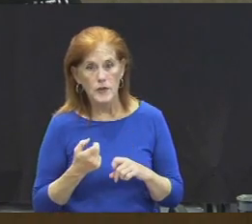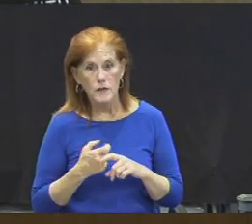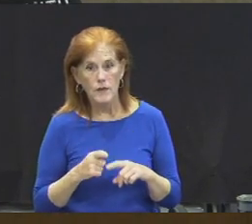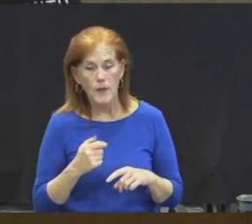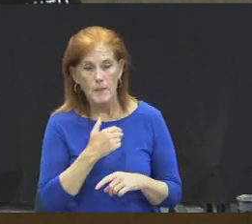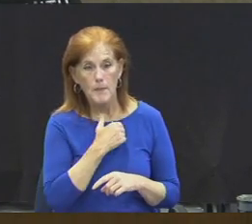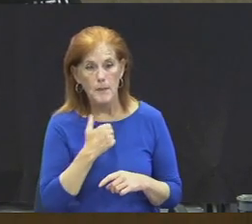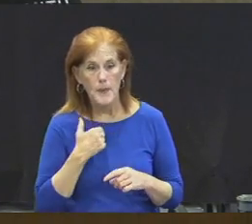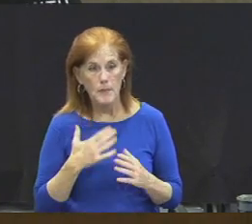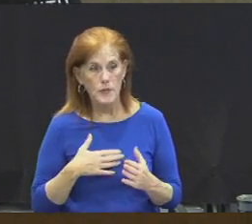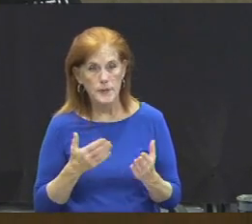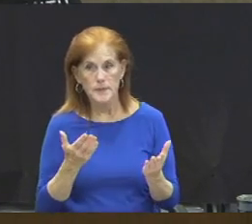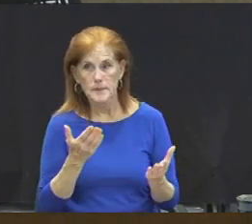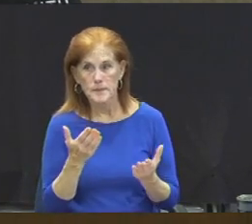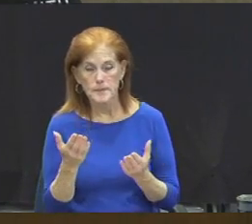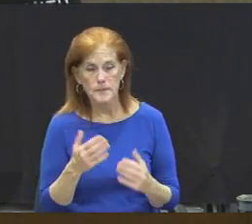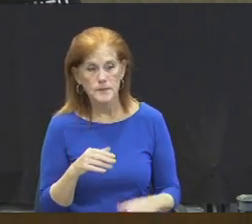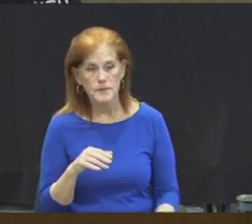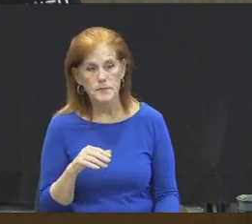commission members?